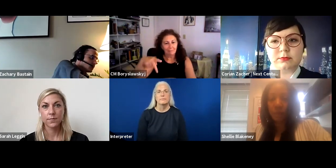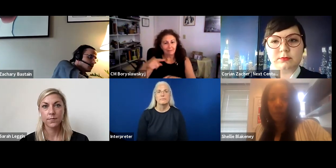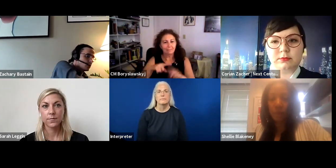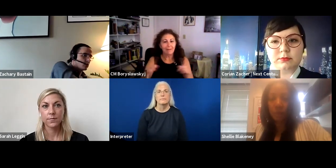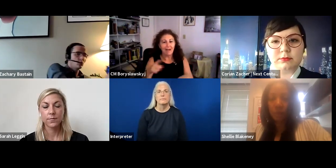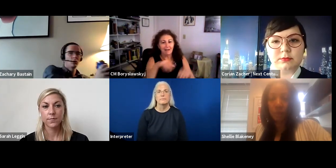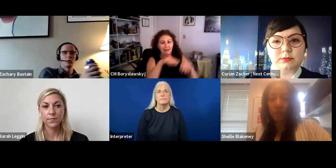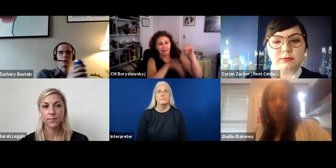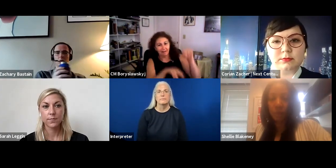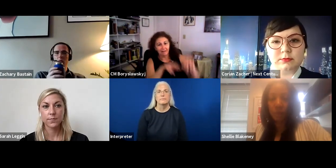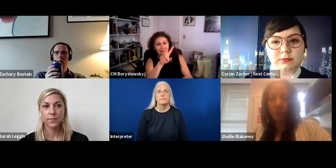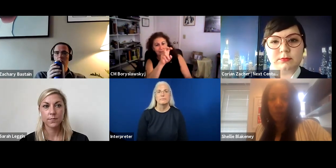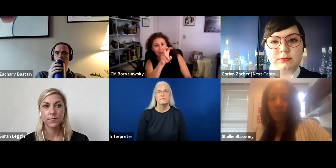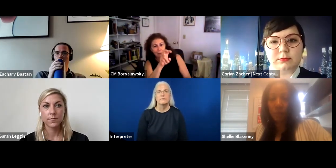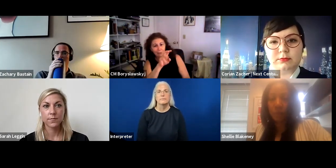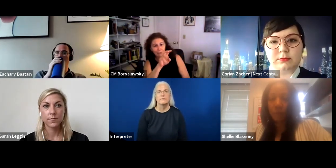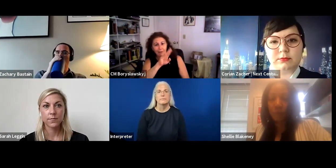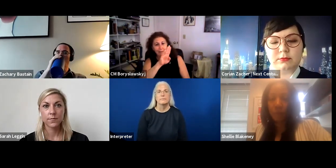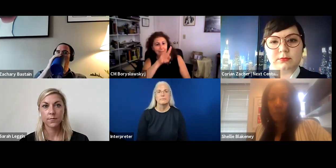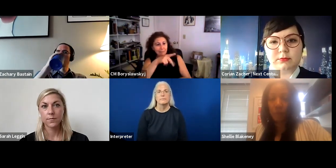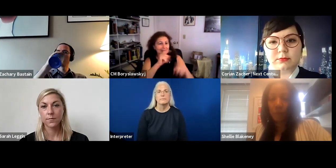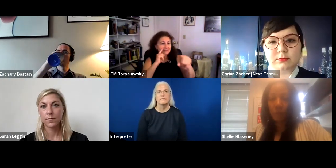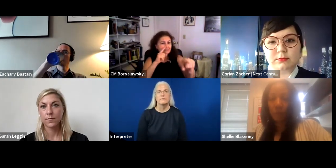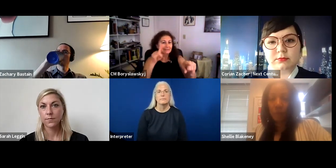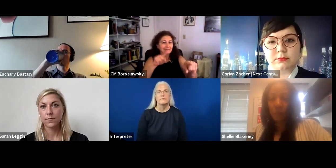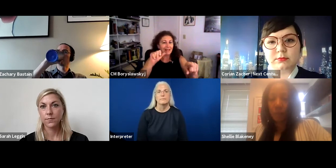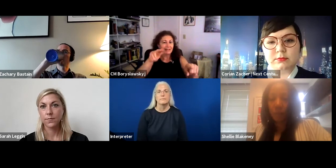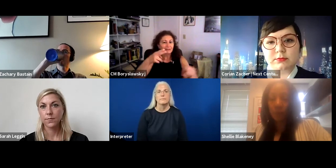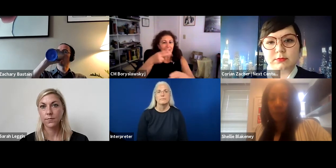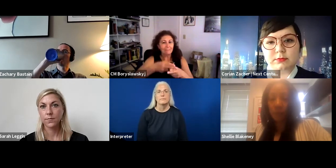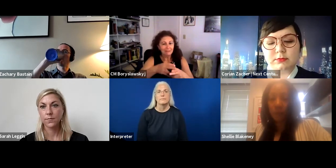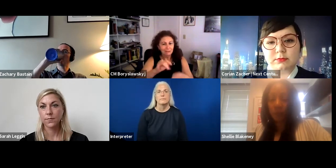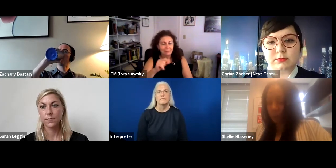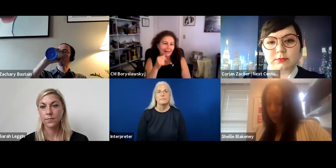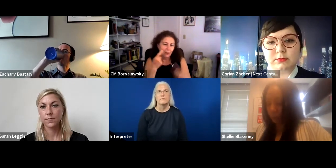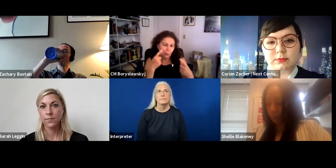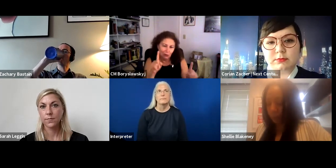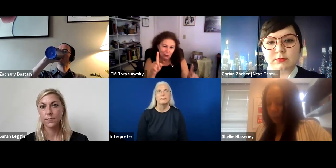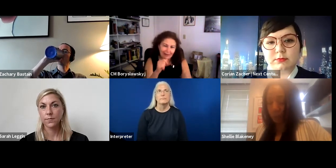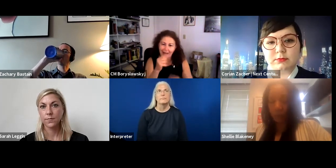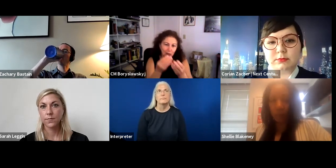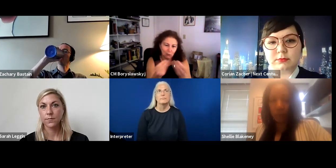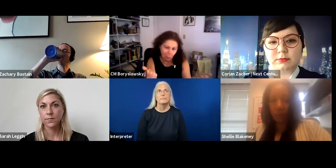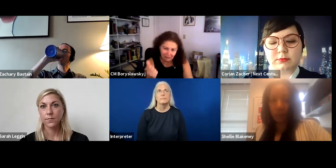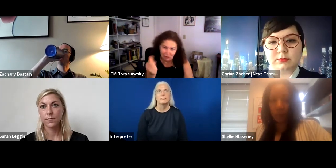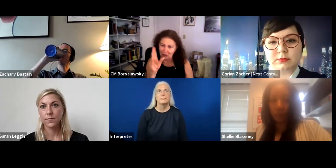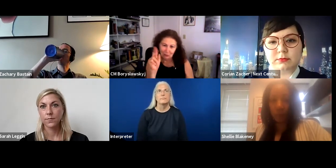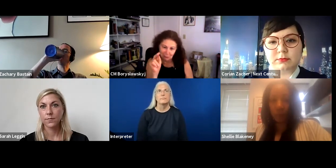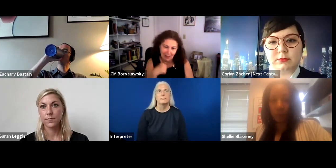400, and it's the best opportunity for people to use the video phone. But typically, if you have under